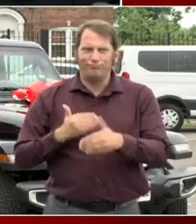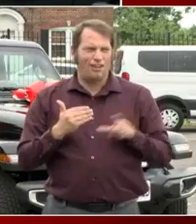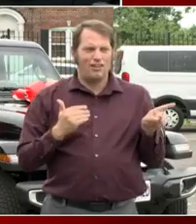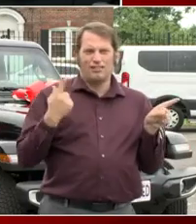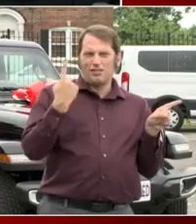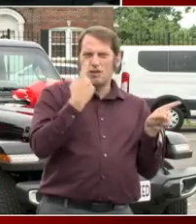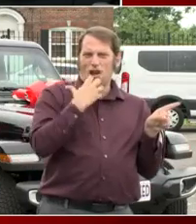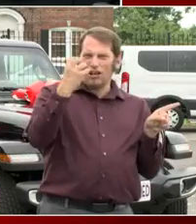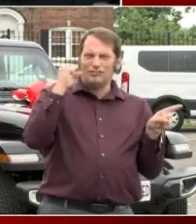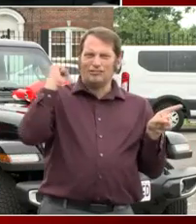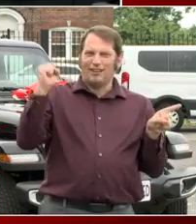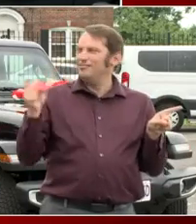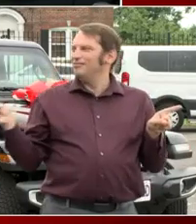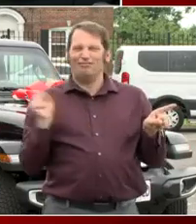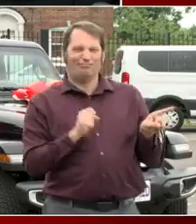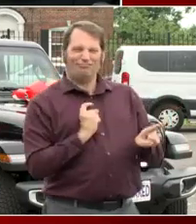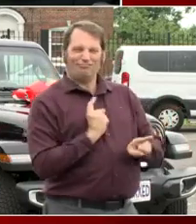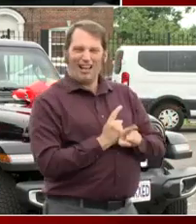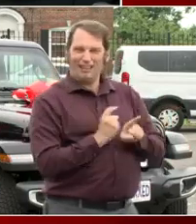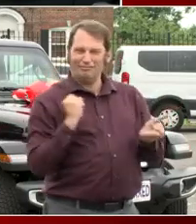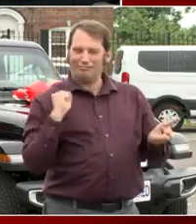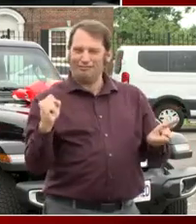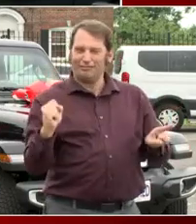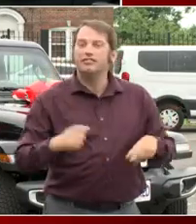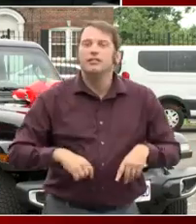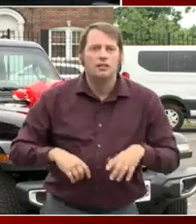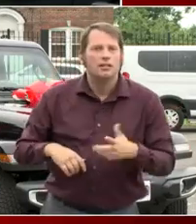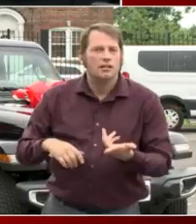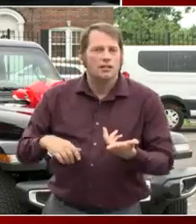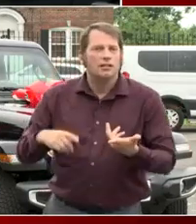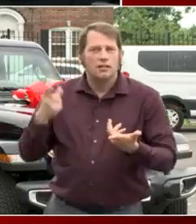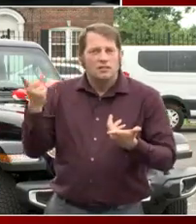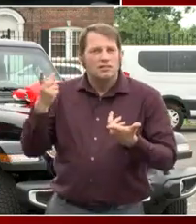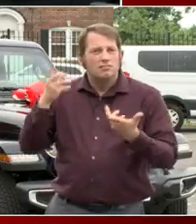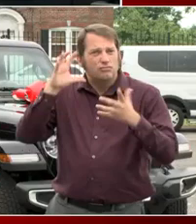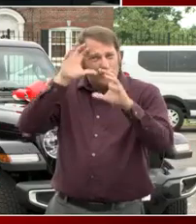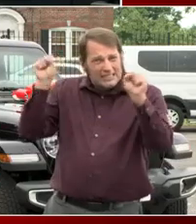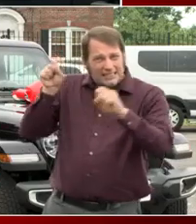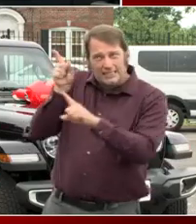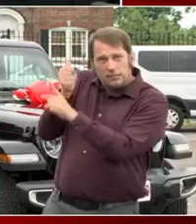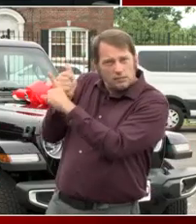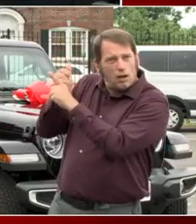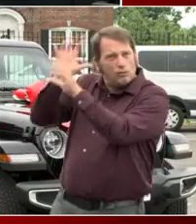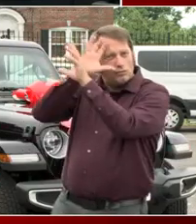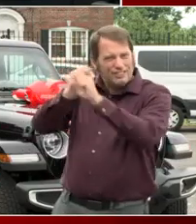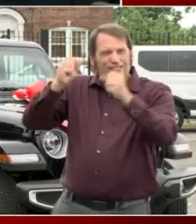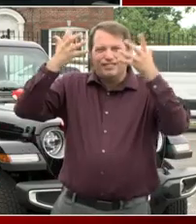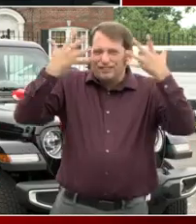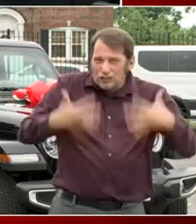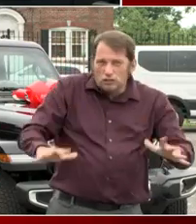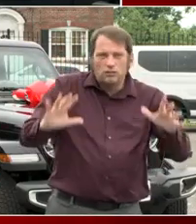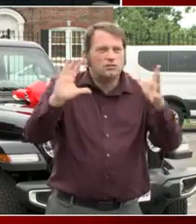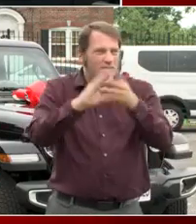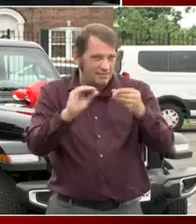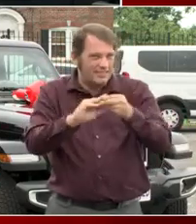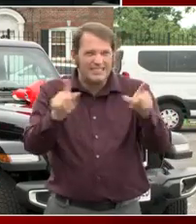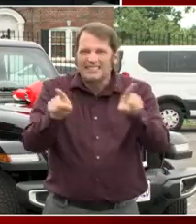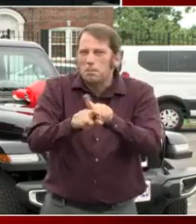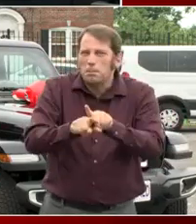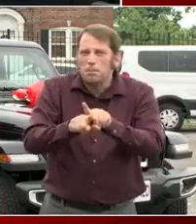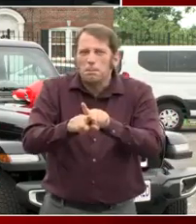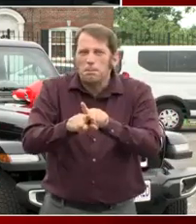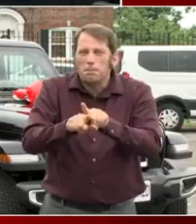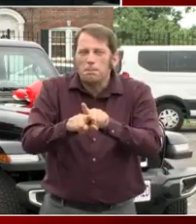really good job. The president has said, and I'm sure you've heard it, that we want to get 70% of the